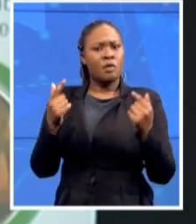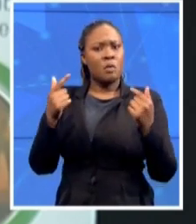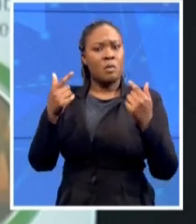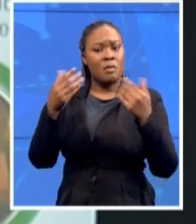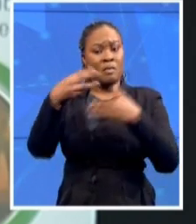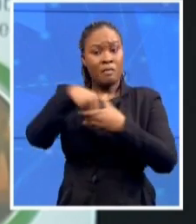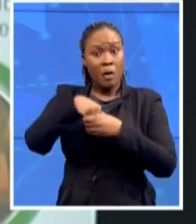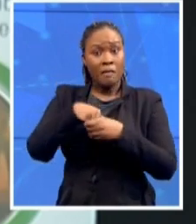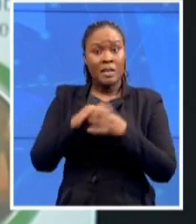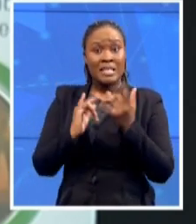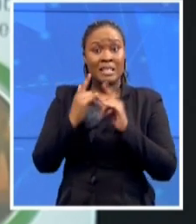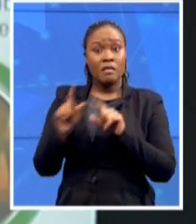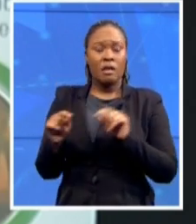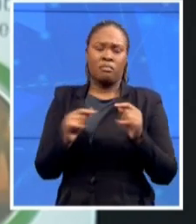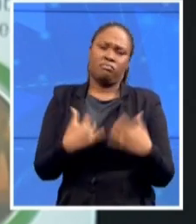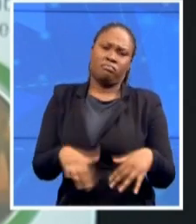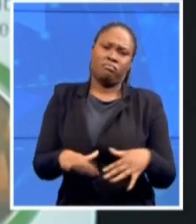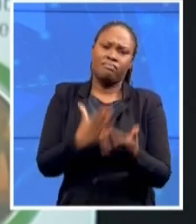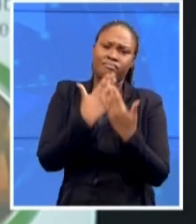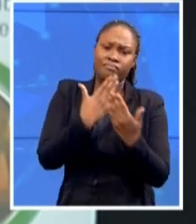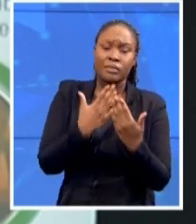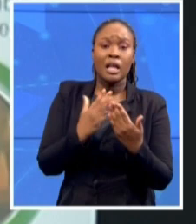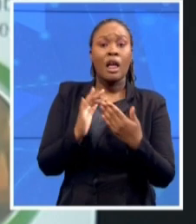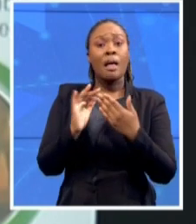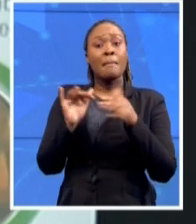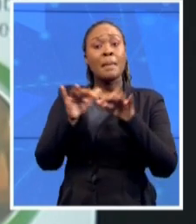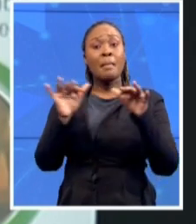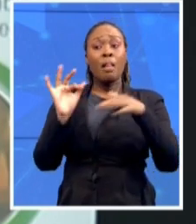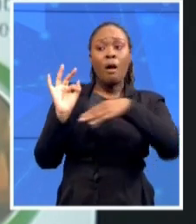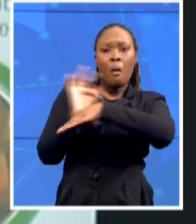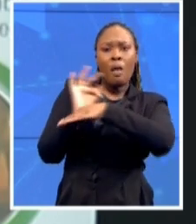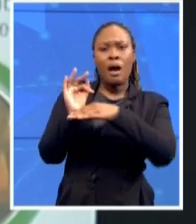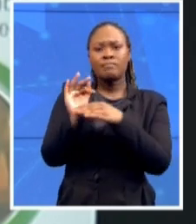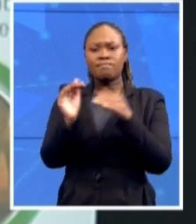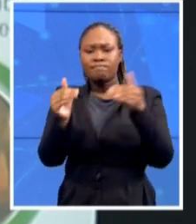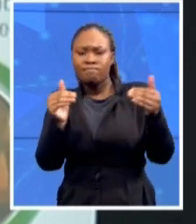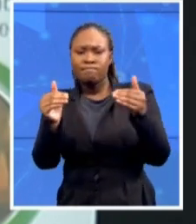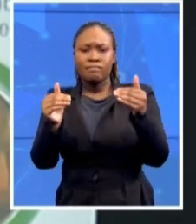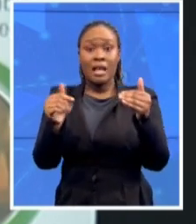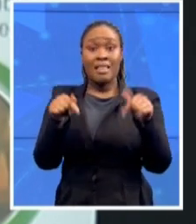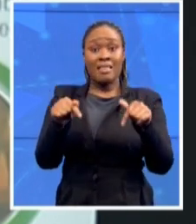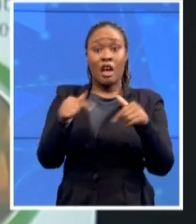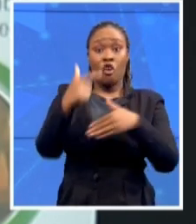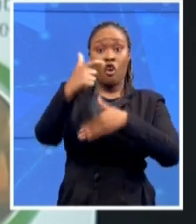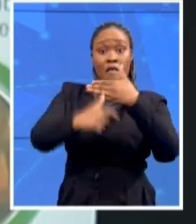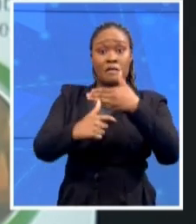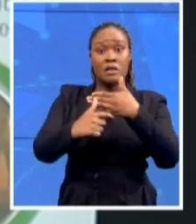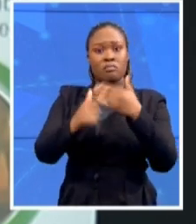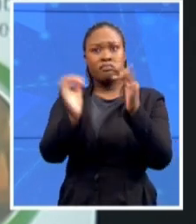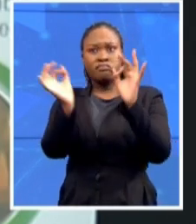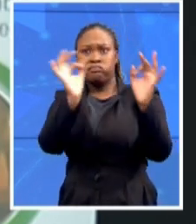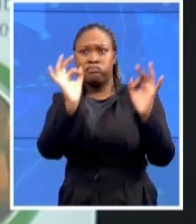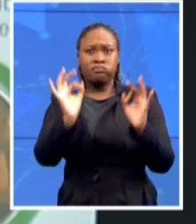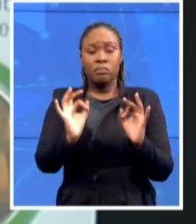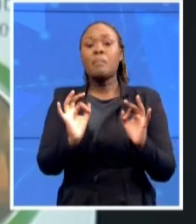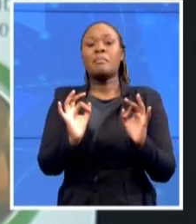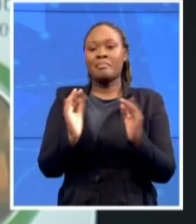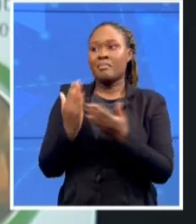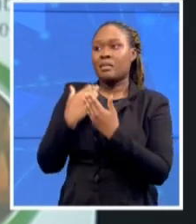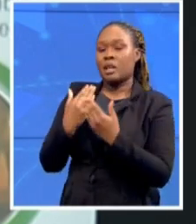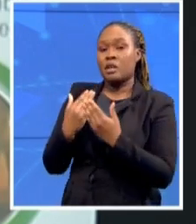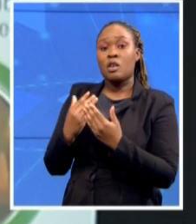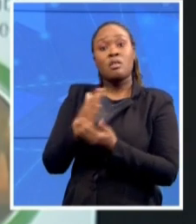all together. Each of you is playing a part in ensuring that we can have sustainable energy security in Cape Town and in